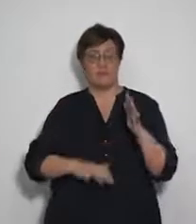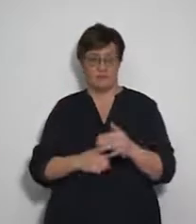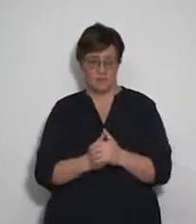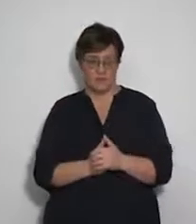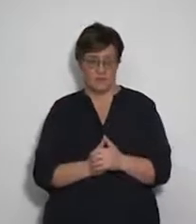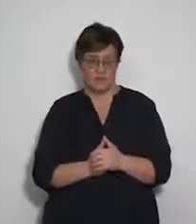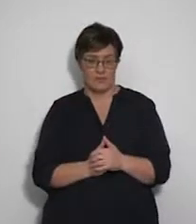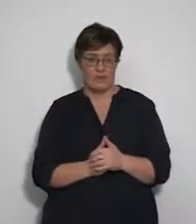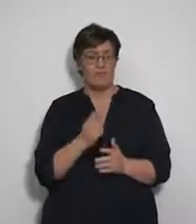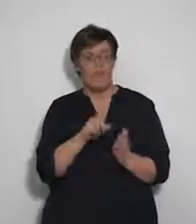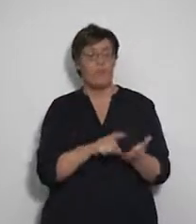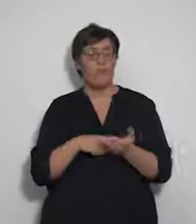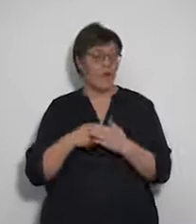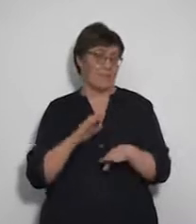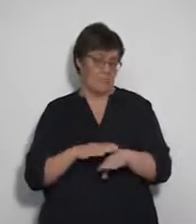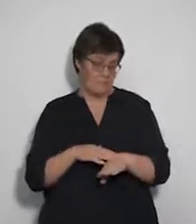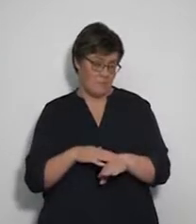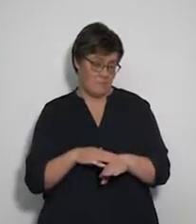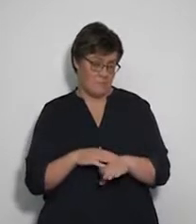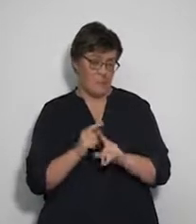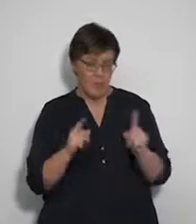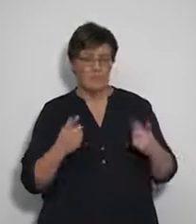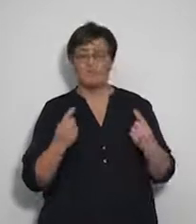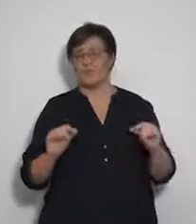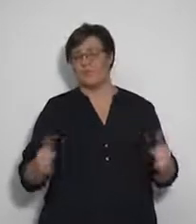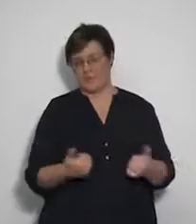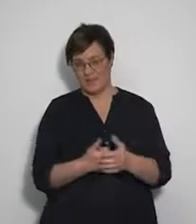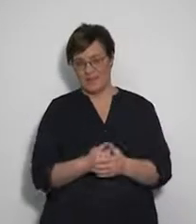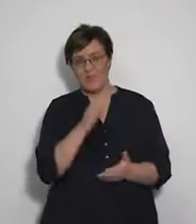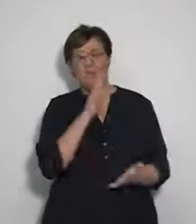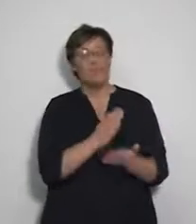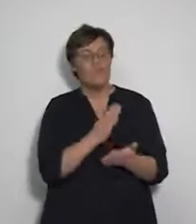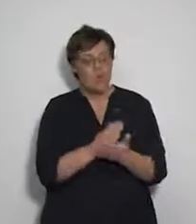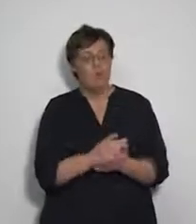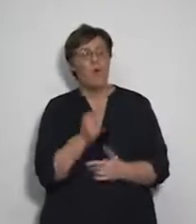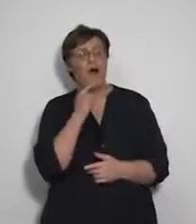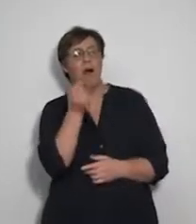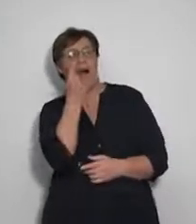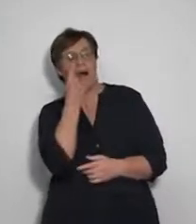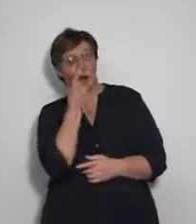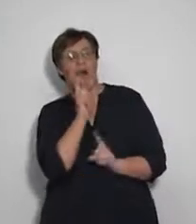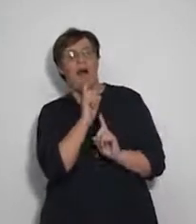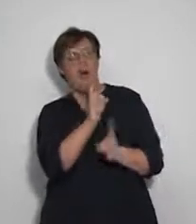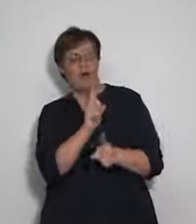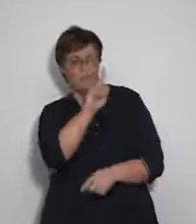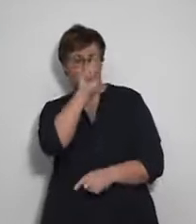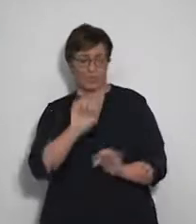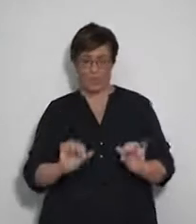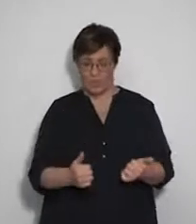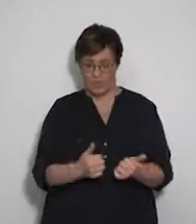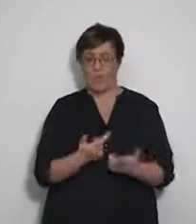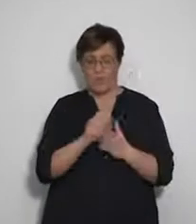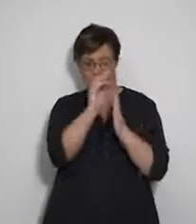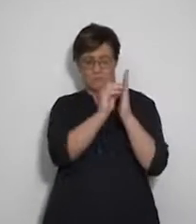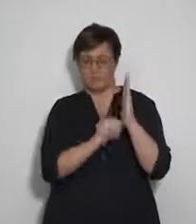essay. This all requires time, but if done well, it ensures that you're able to comprehensively answer your question when you